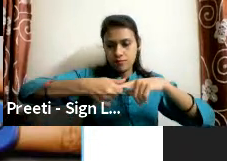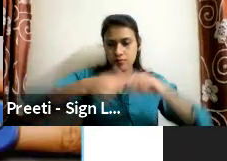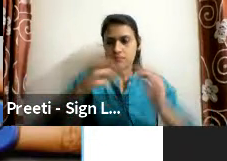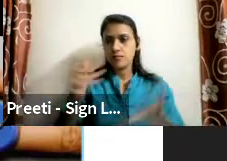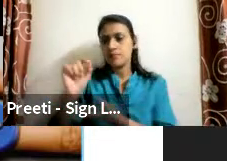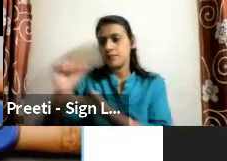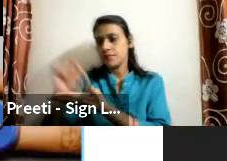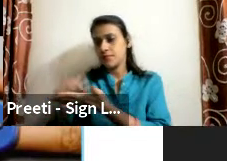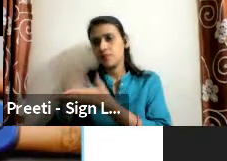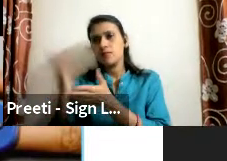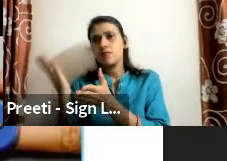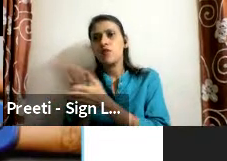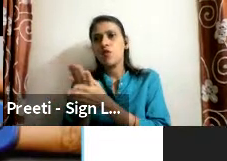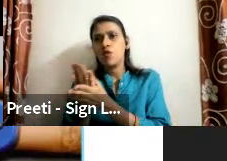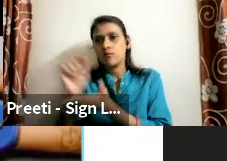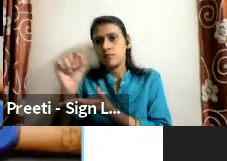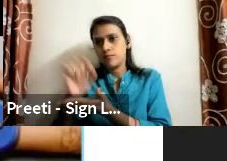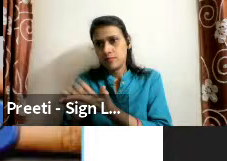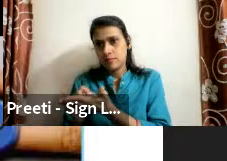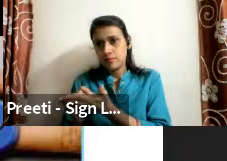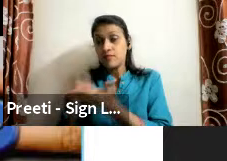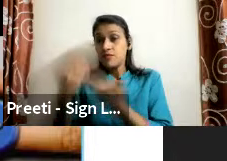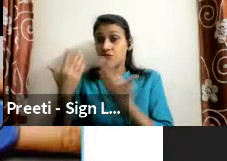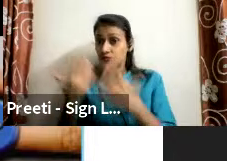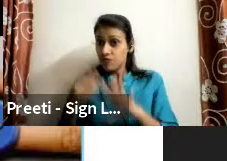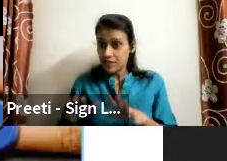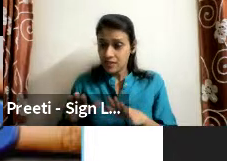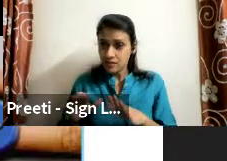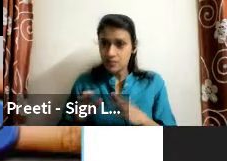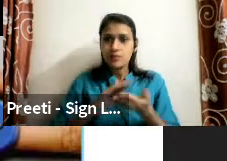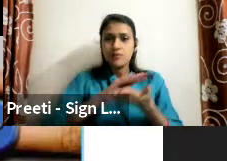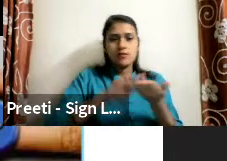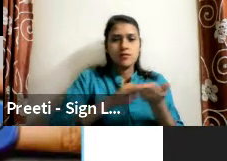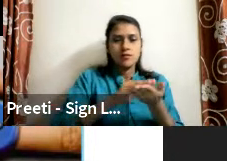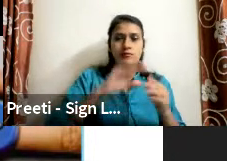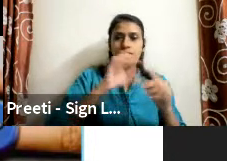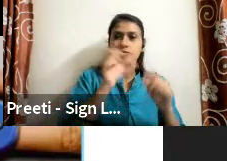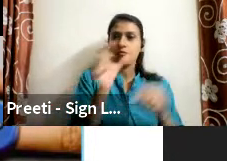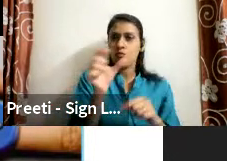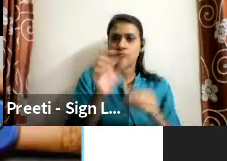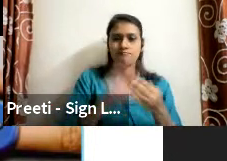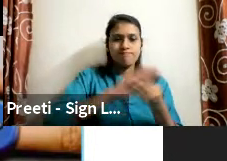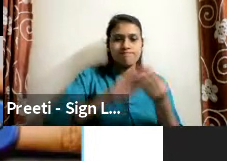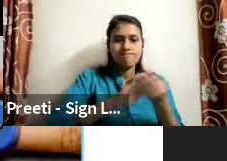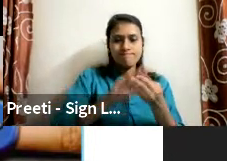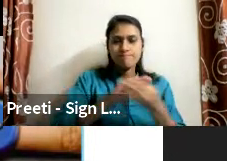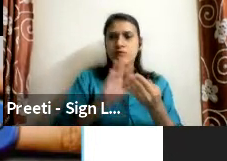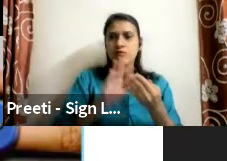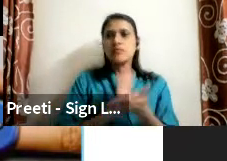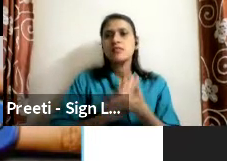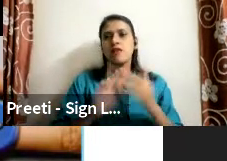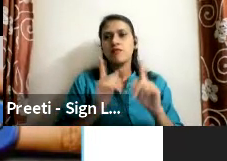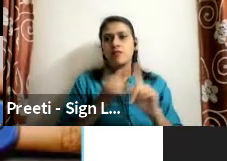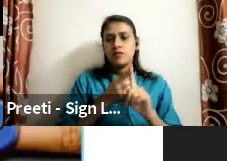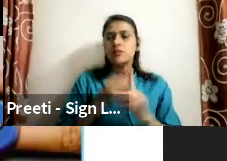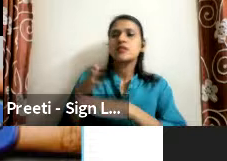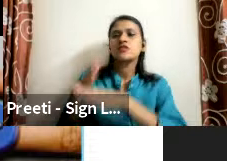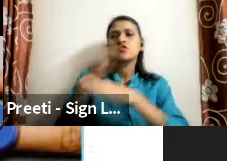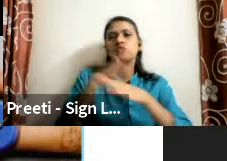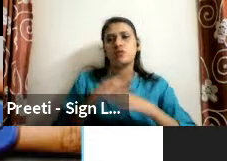reading, please clean the pulse oximeter before sharing it with anybody else in the